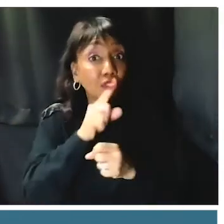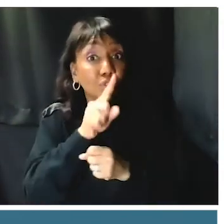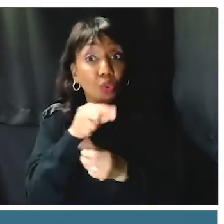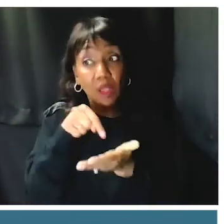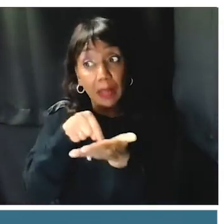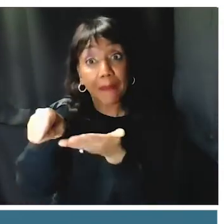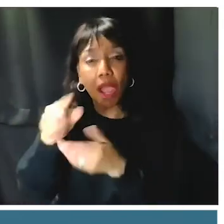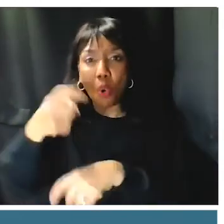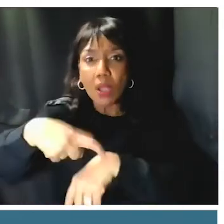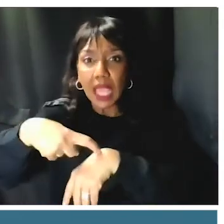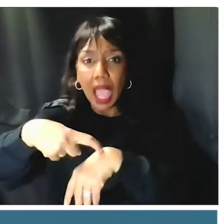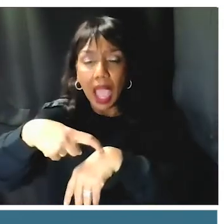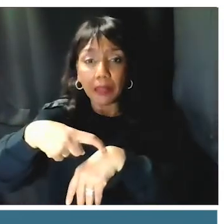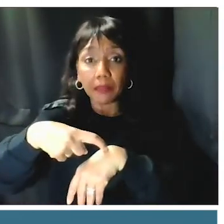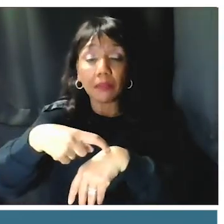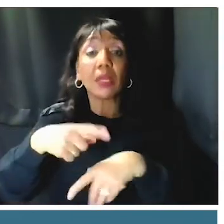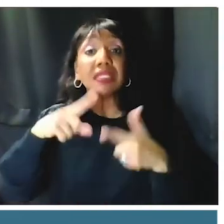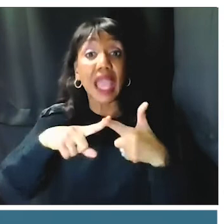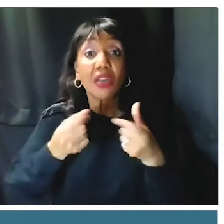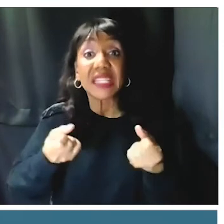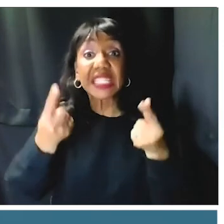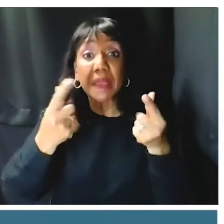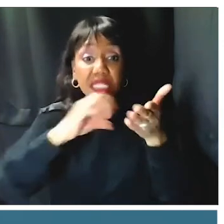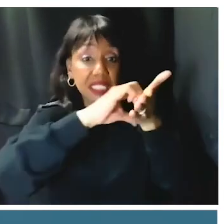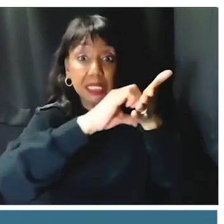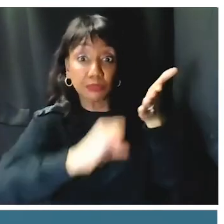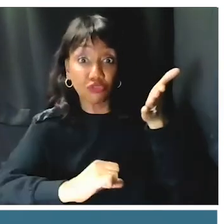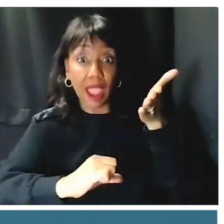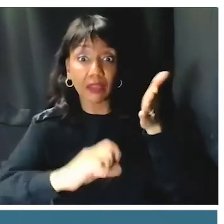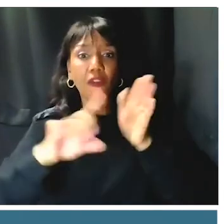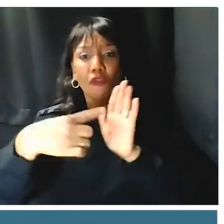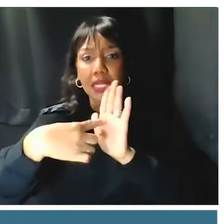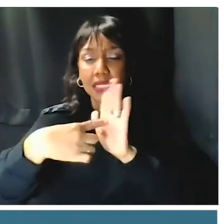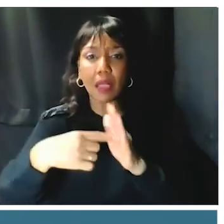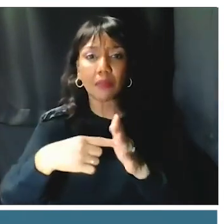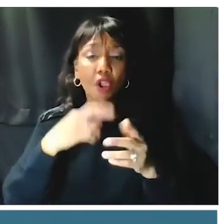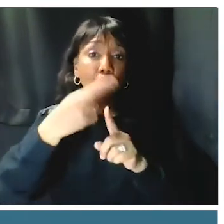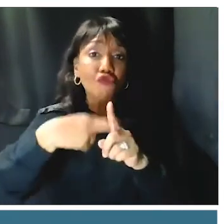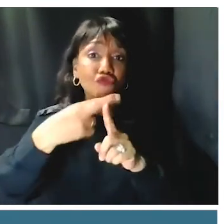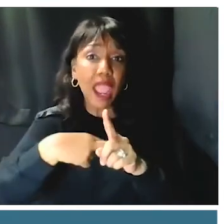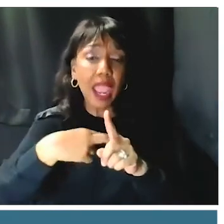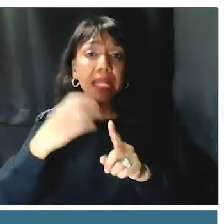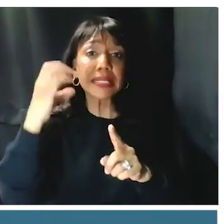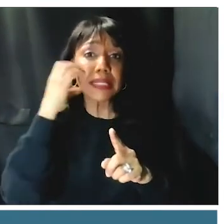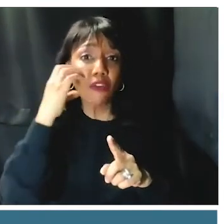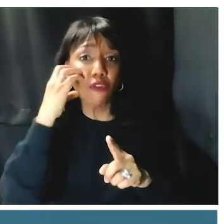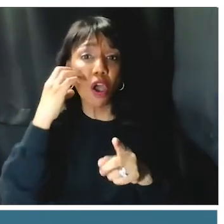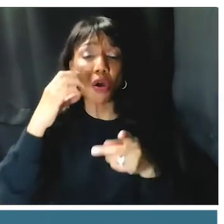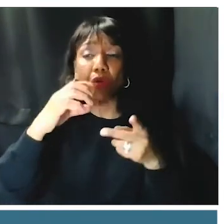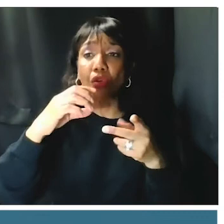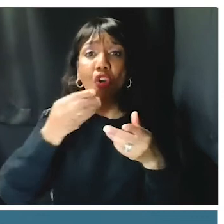time. Subtract the amount of the expenses. For example, rent, cell